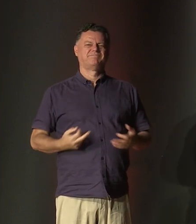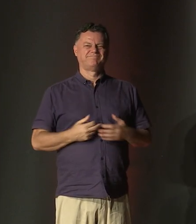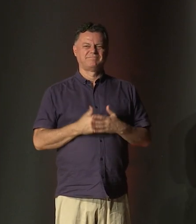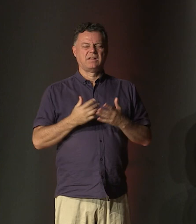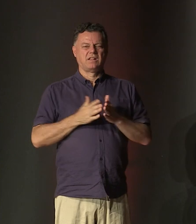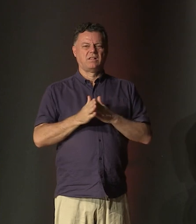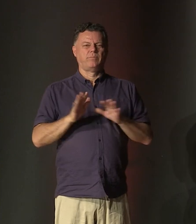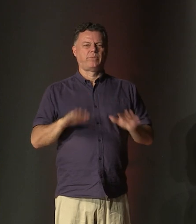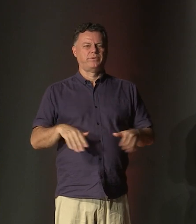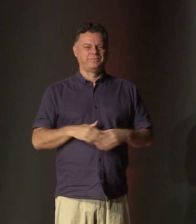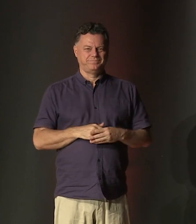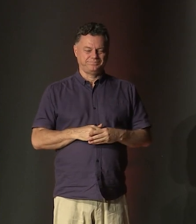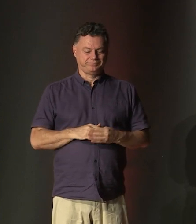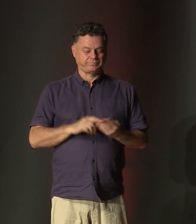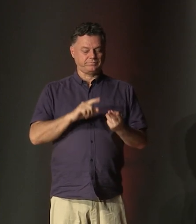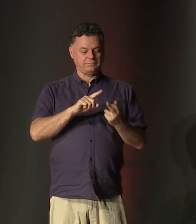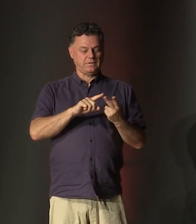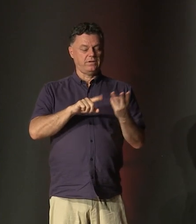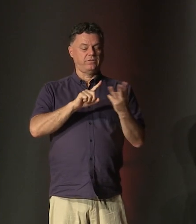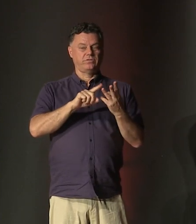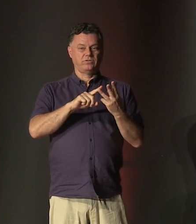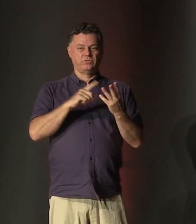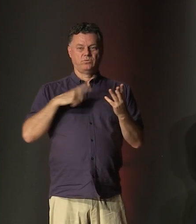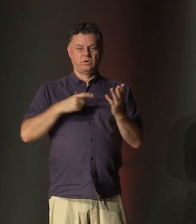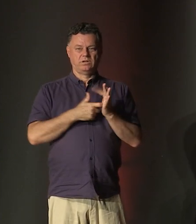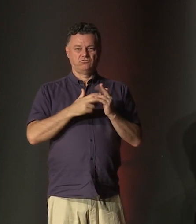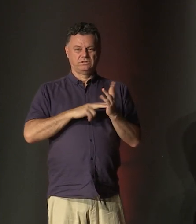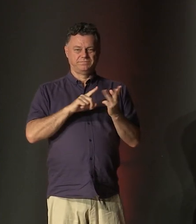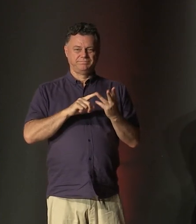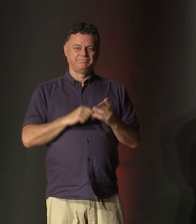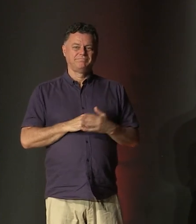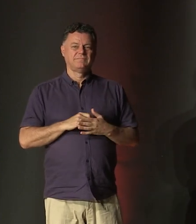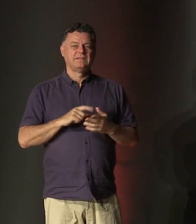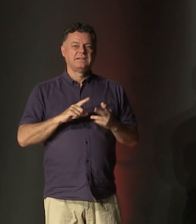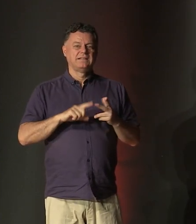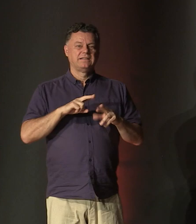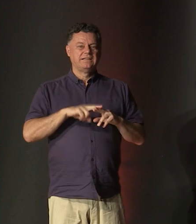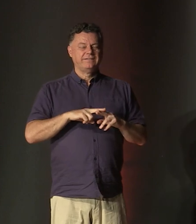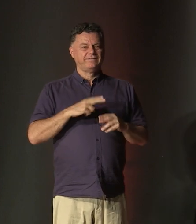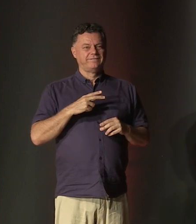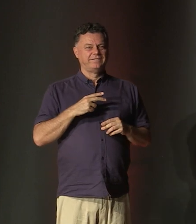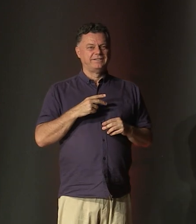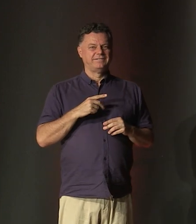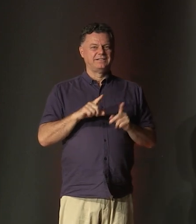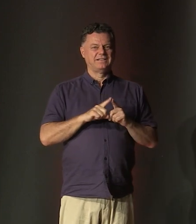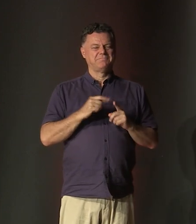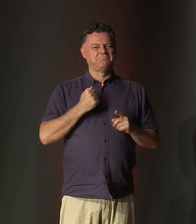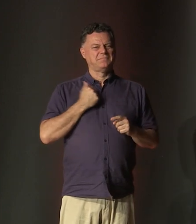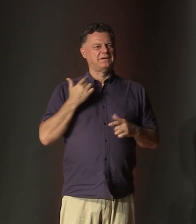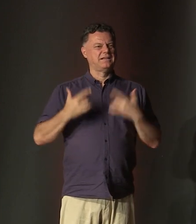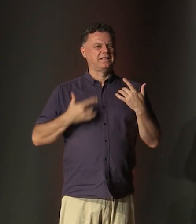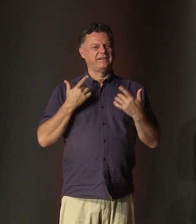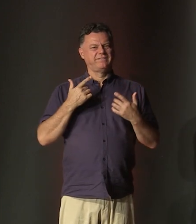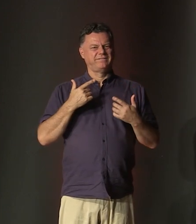very concerned that if I started to compassionately approach those parts of myself that